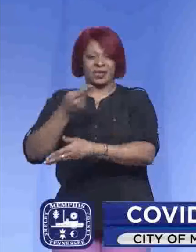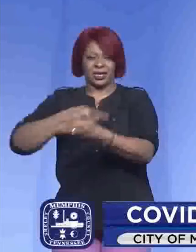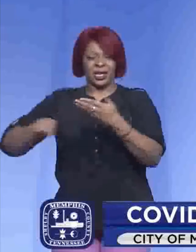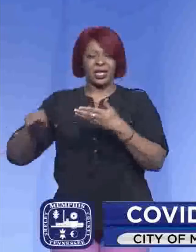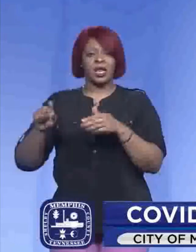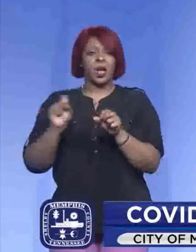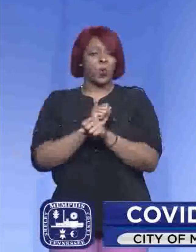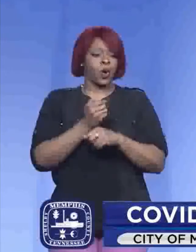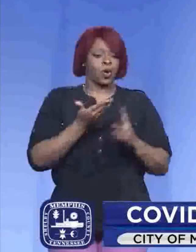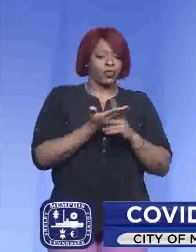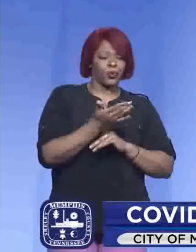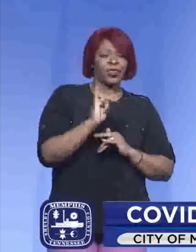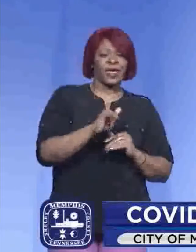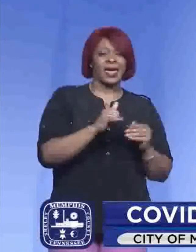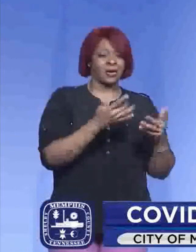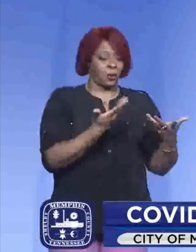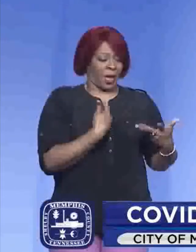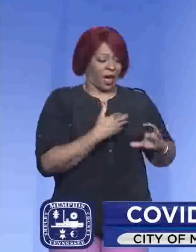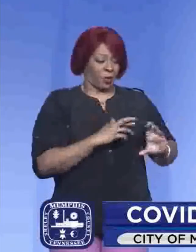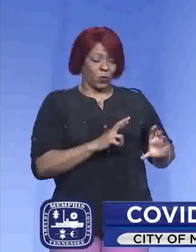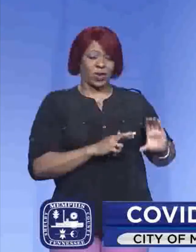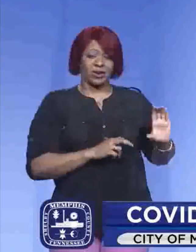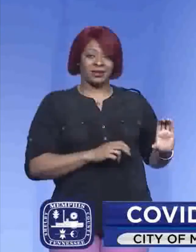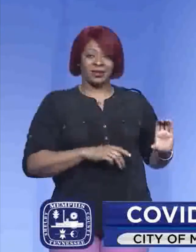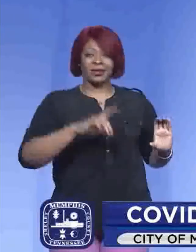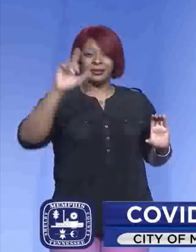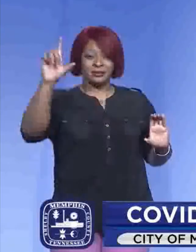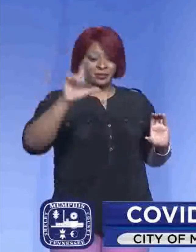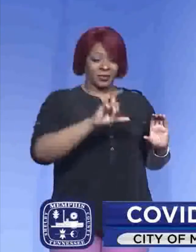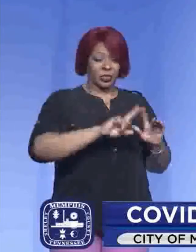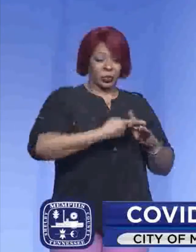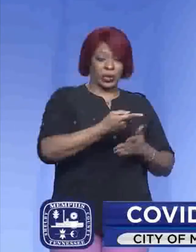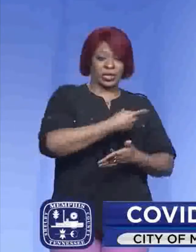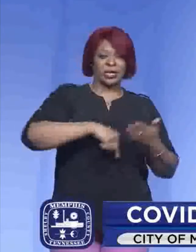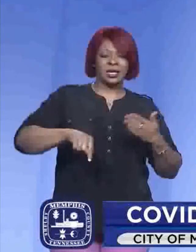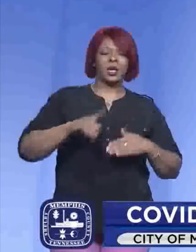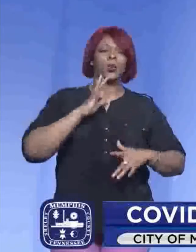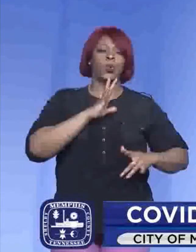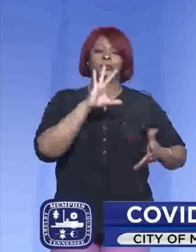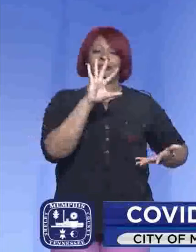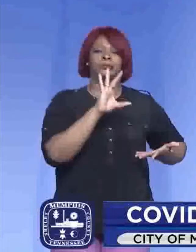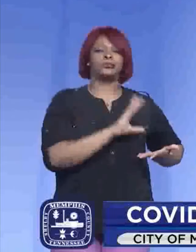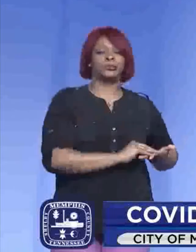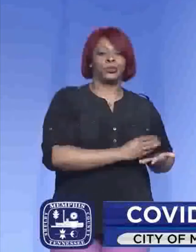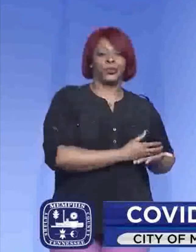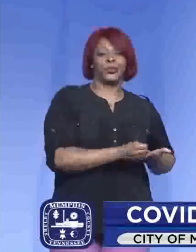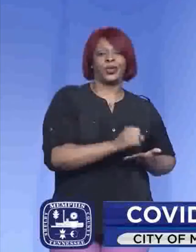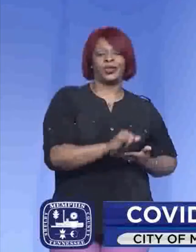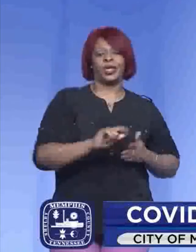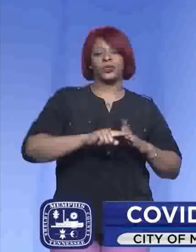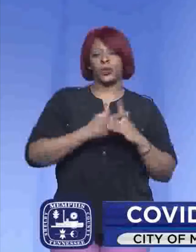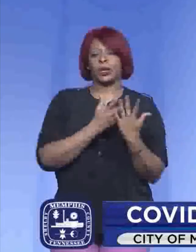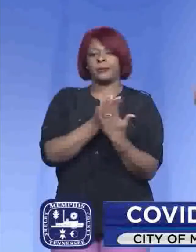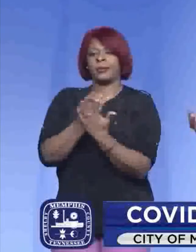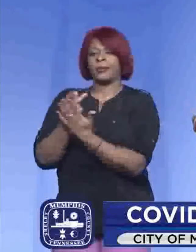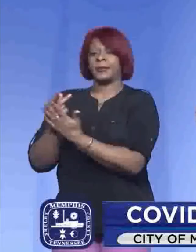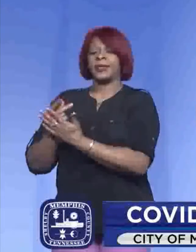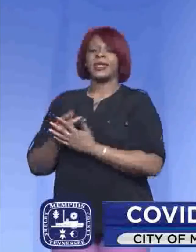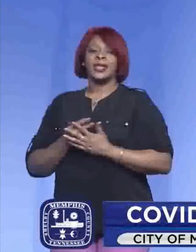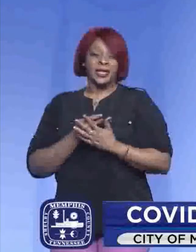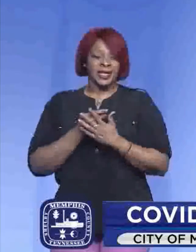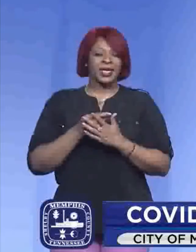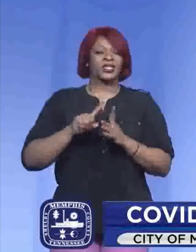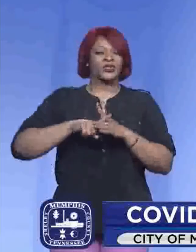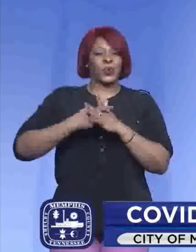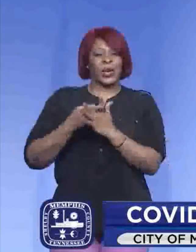working through the inventory that we have, we anticipate by the beginning of next week, we'll have worked through that, and we'll begin administering those doses over the course of